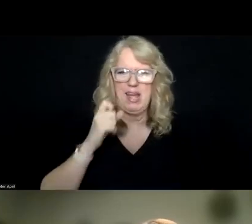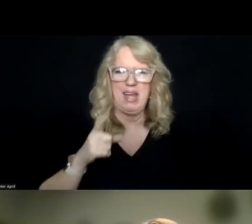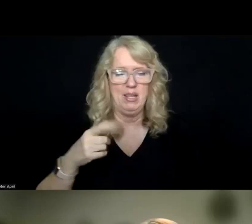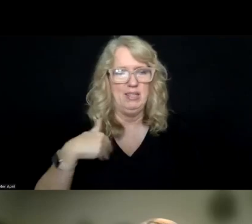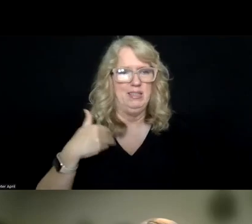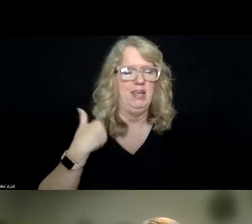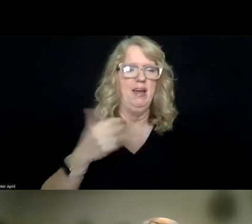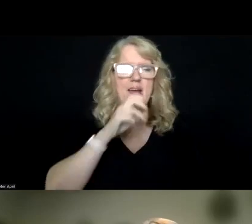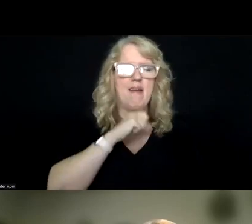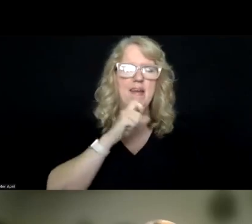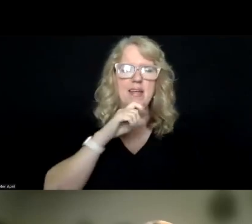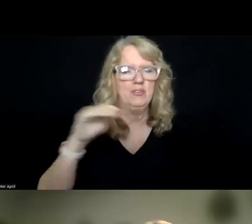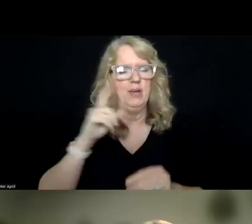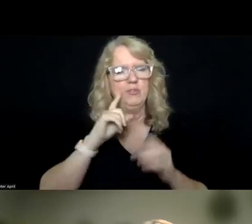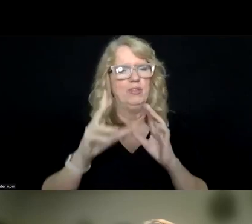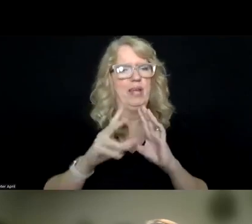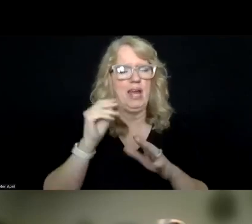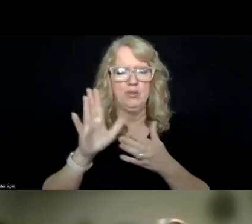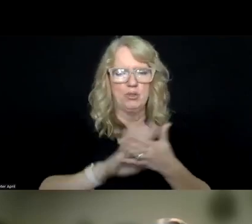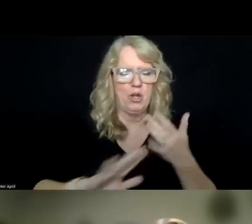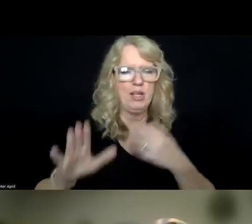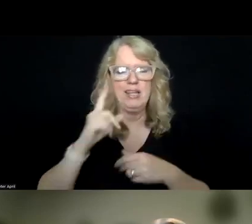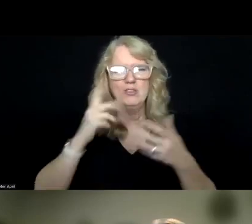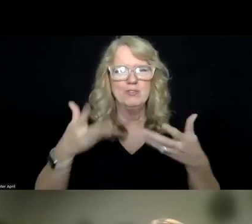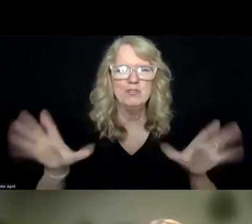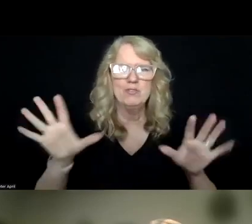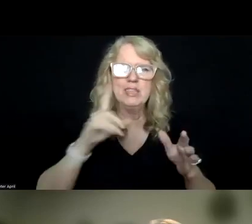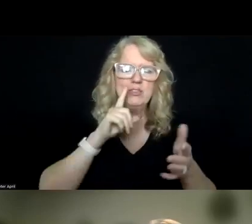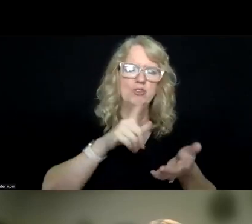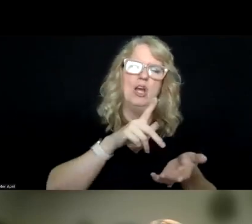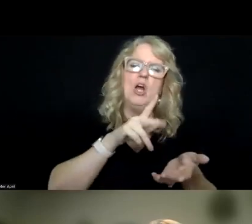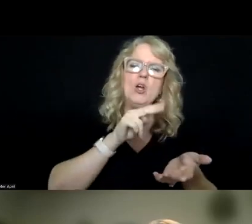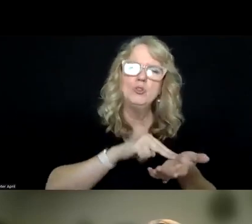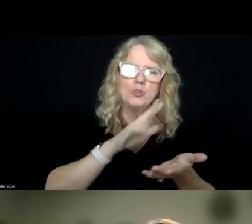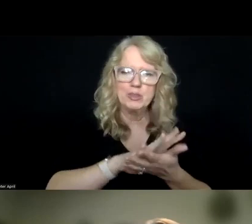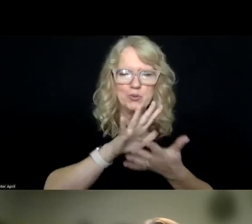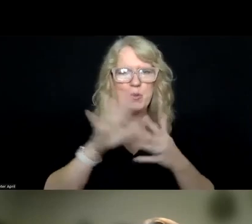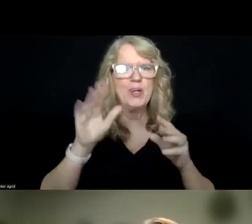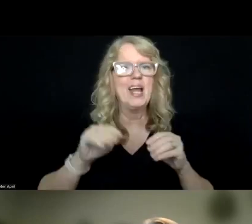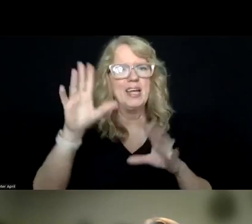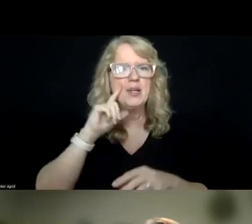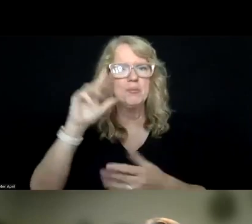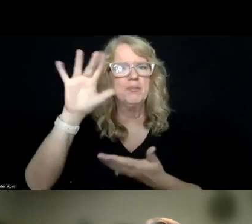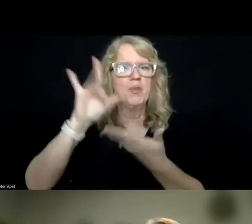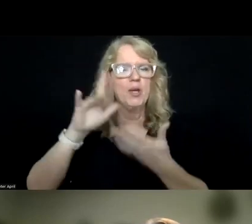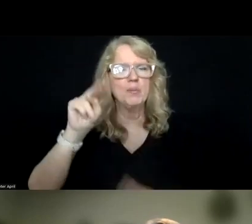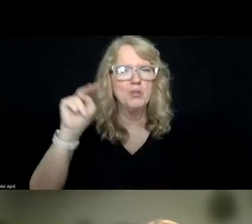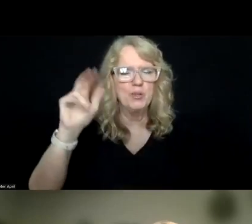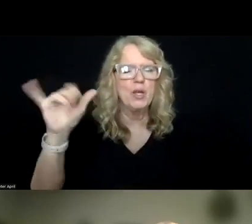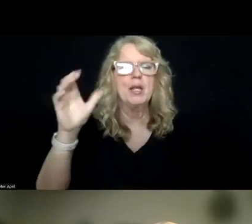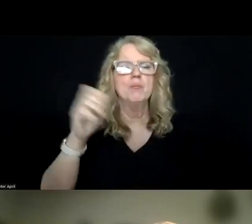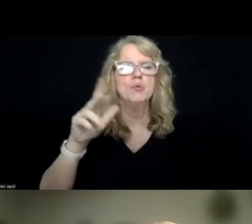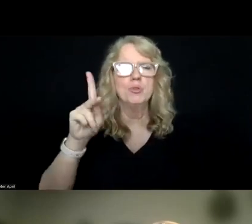young age, fresh out of college. I just finished nursing school and moved from upstate New York to the heart of Appalachia in eastern Kentucky,